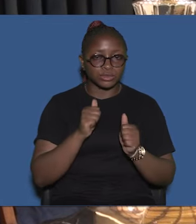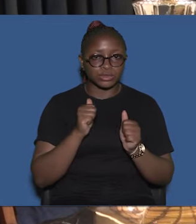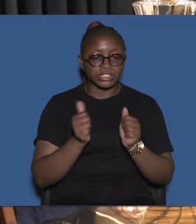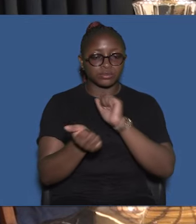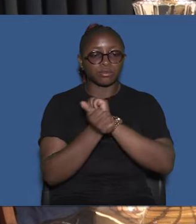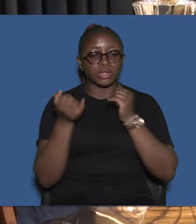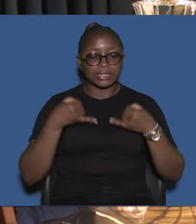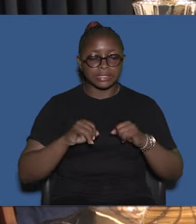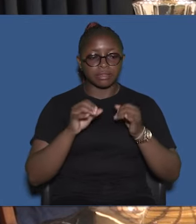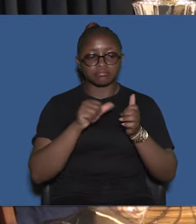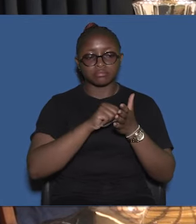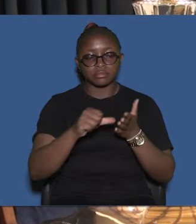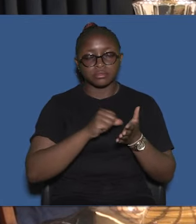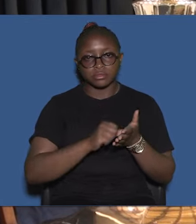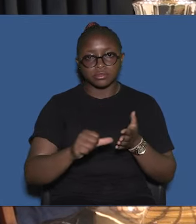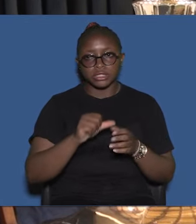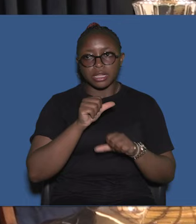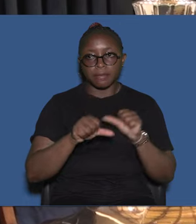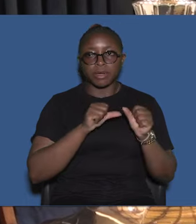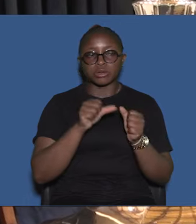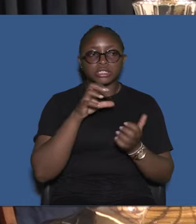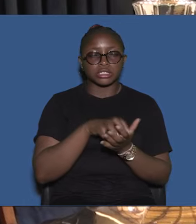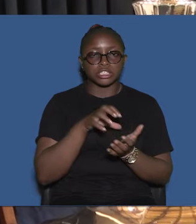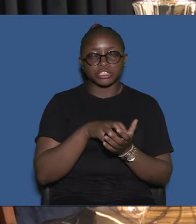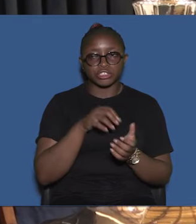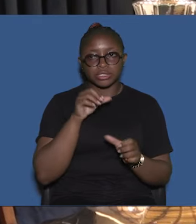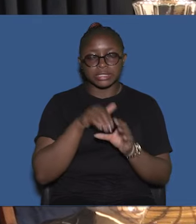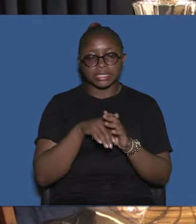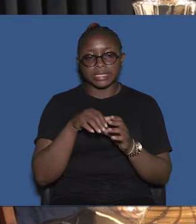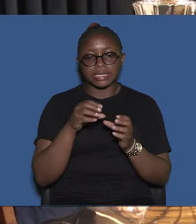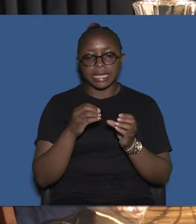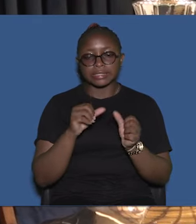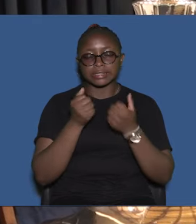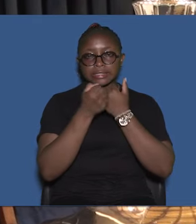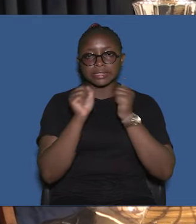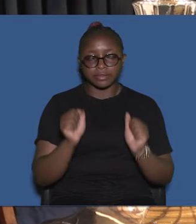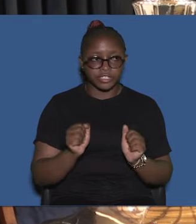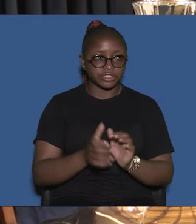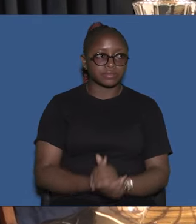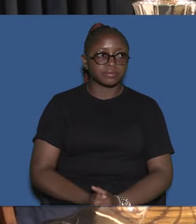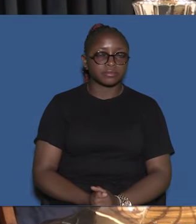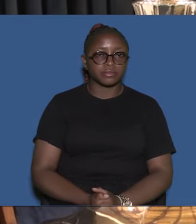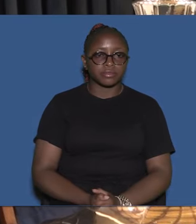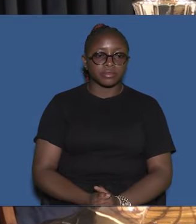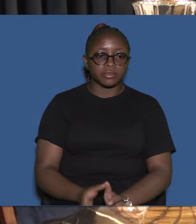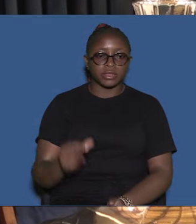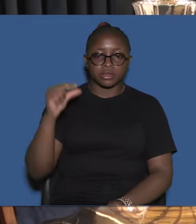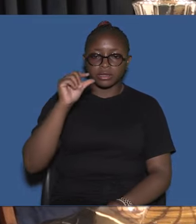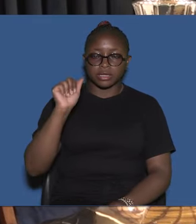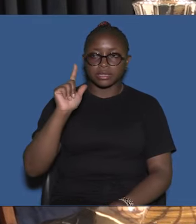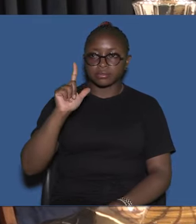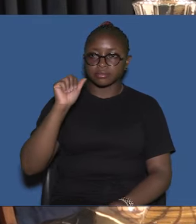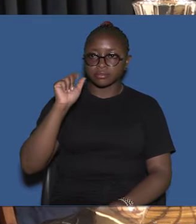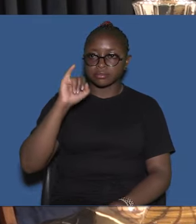the matter to do with salvation. So Galatians chapter 3 verse 1, we'll